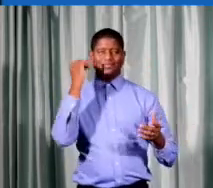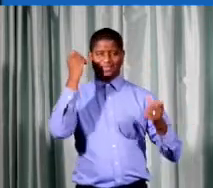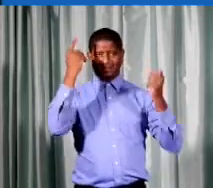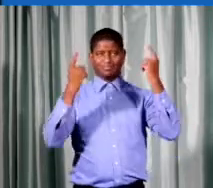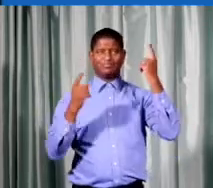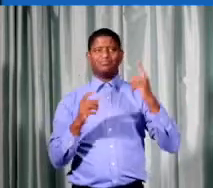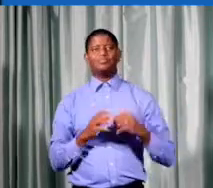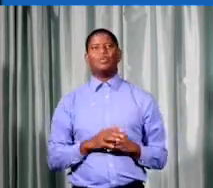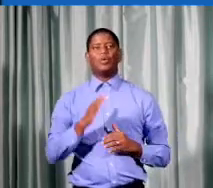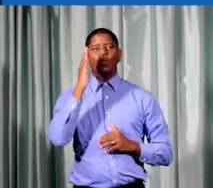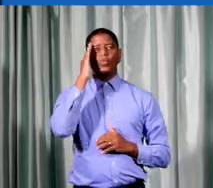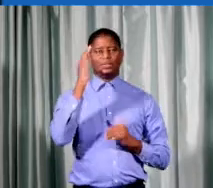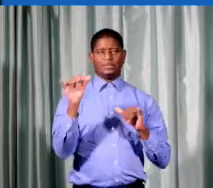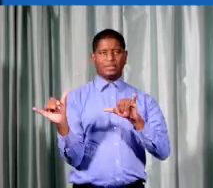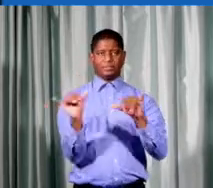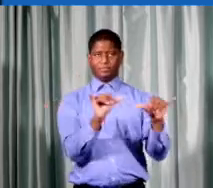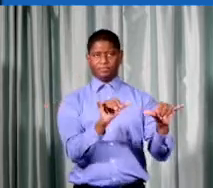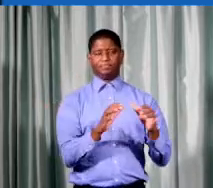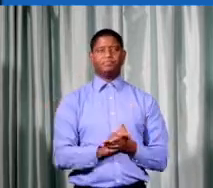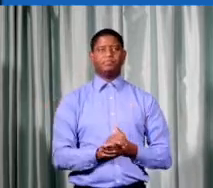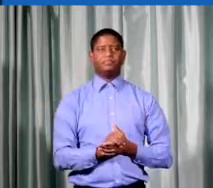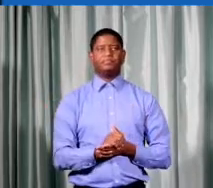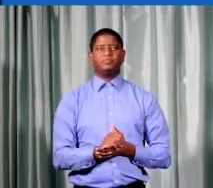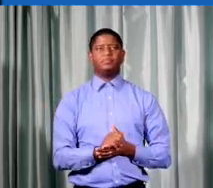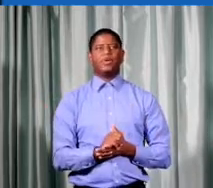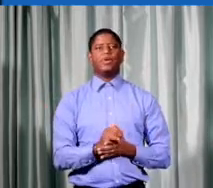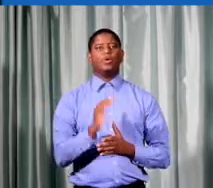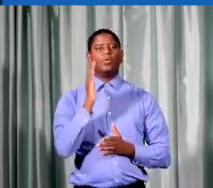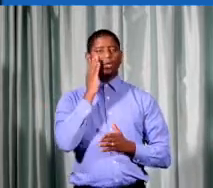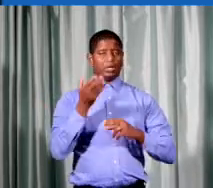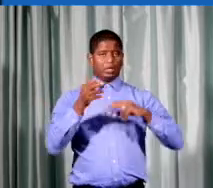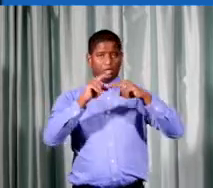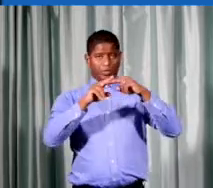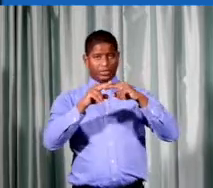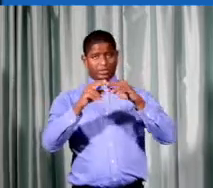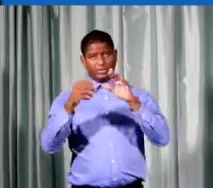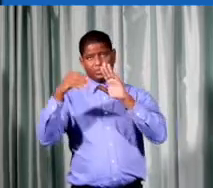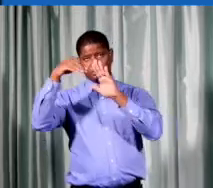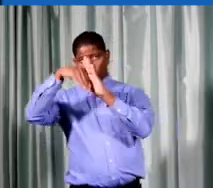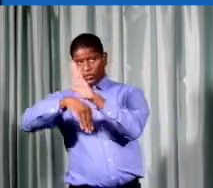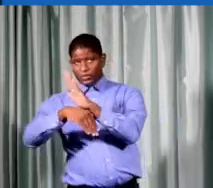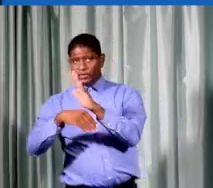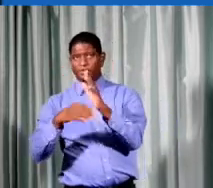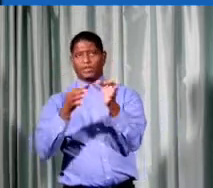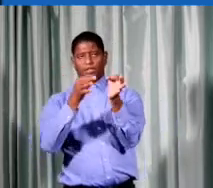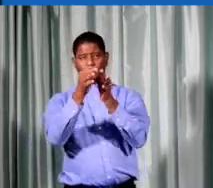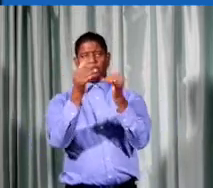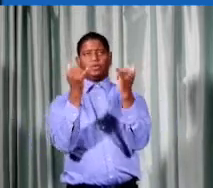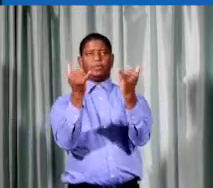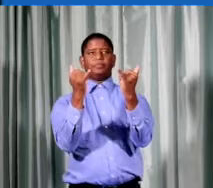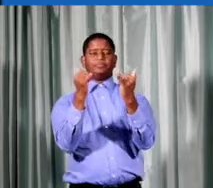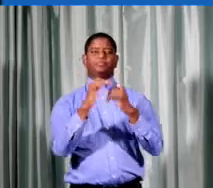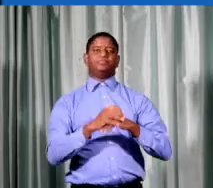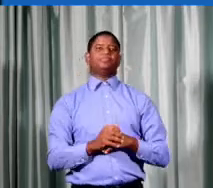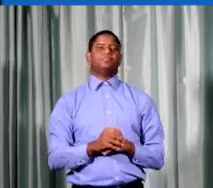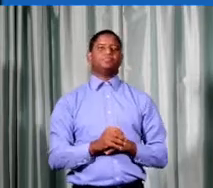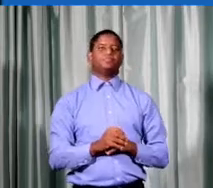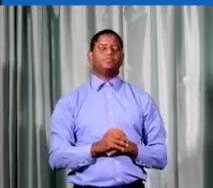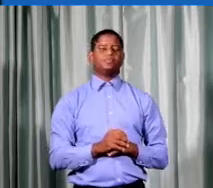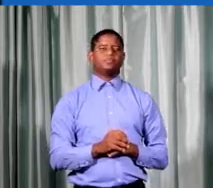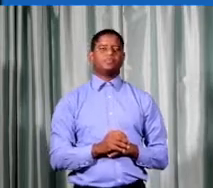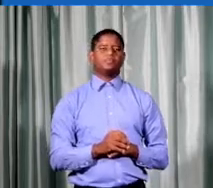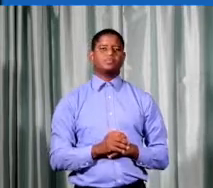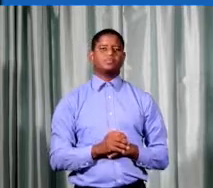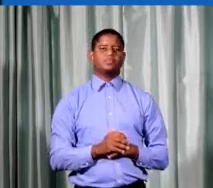going to do the same thing you did with increase, decrease, but now we're putting it on different sides of these T